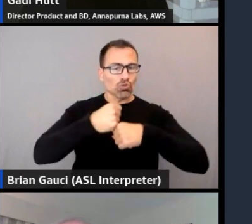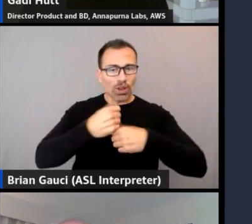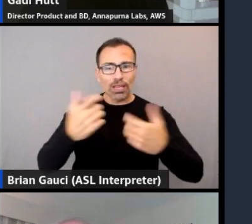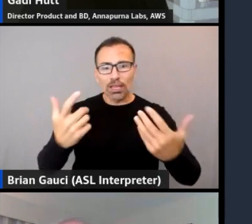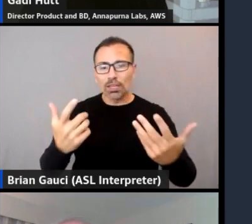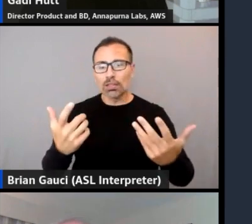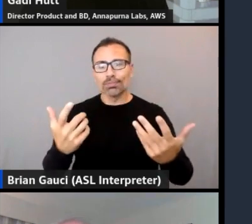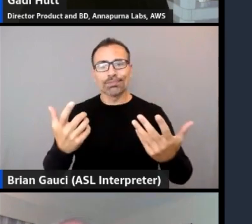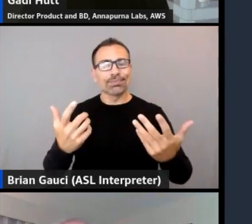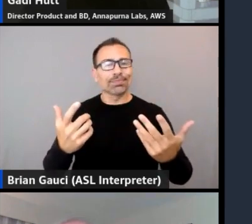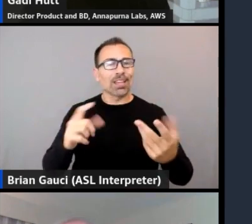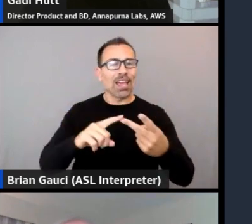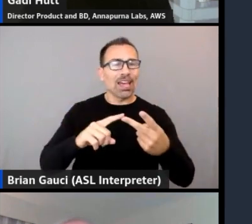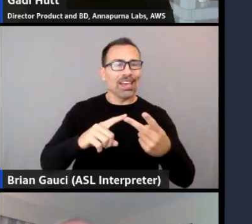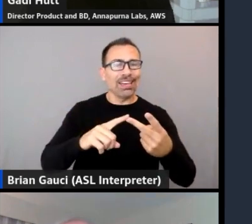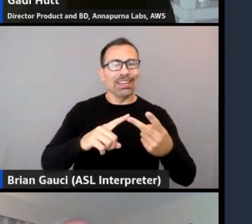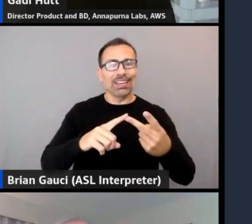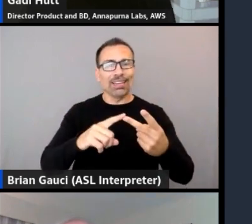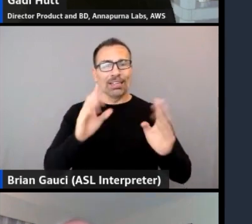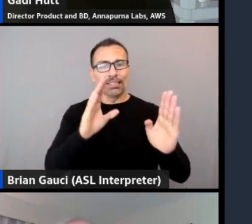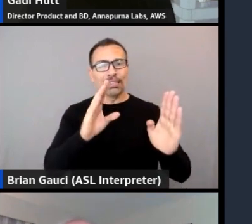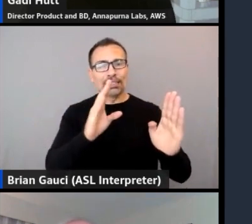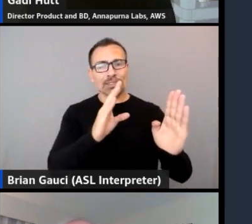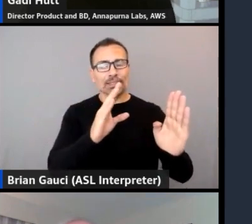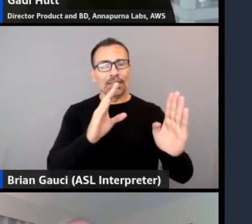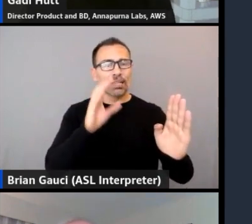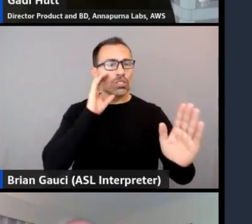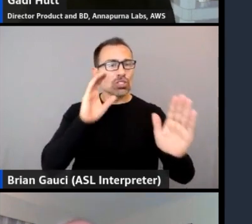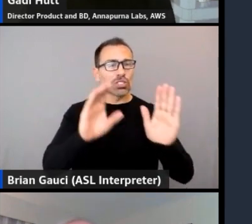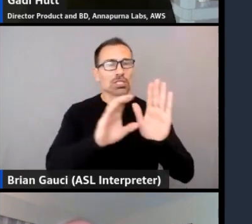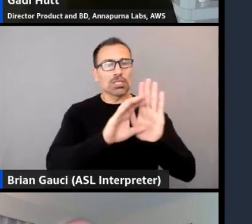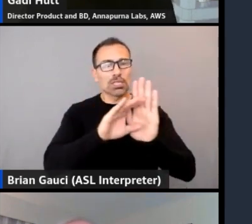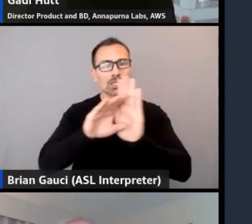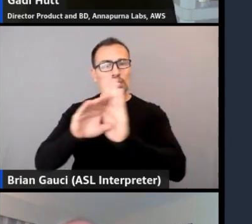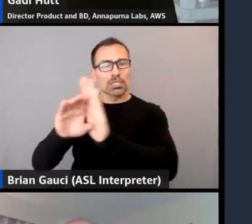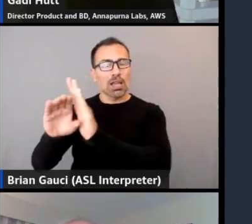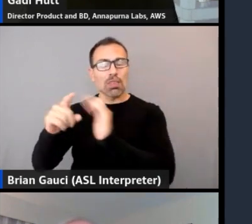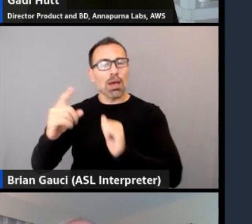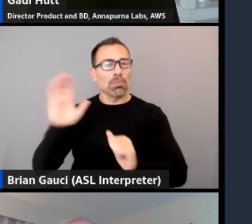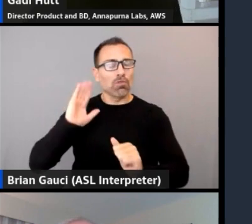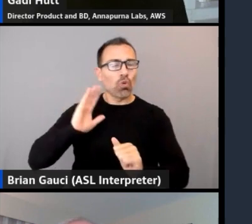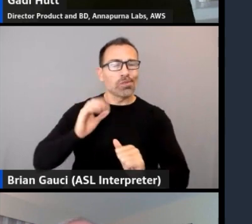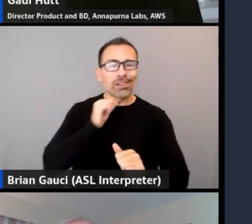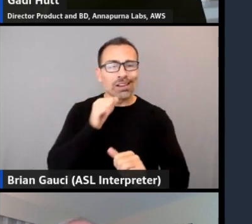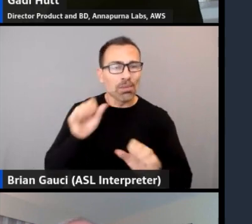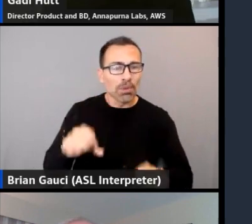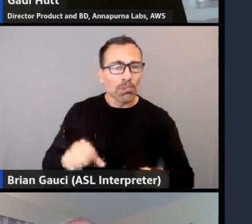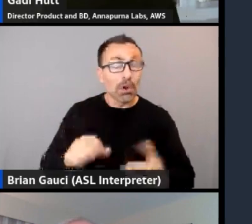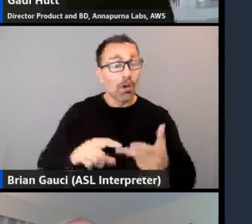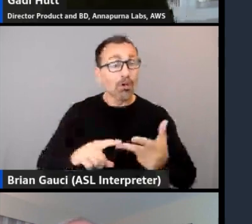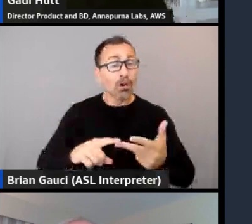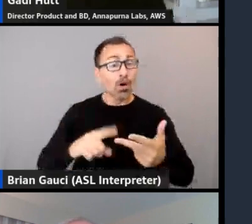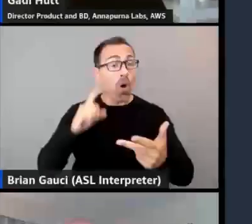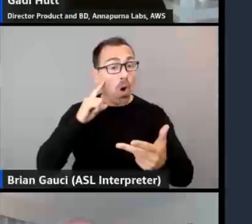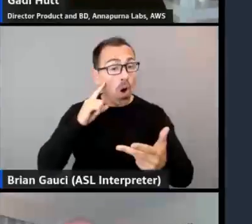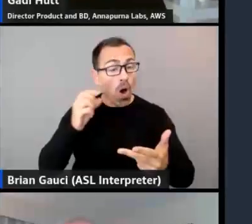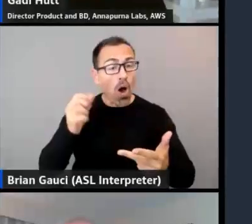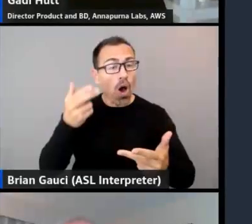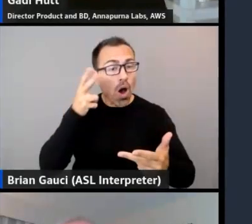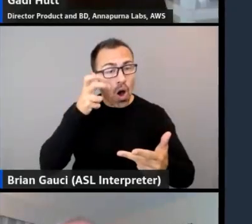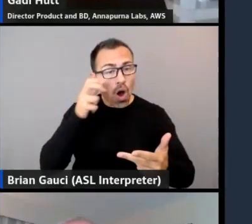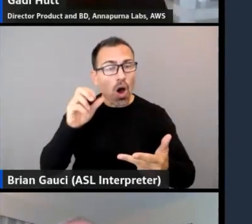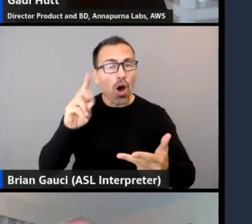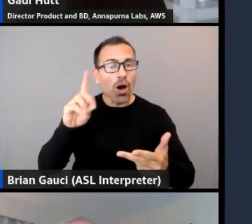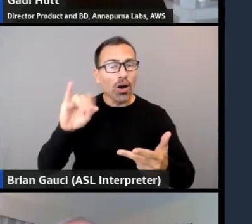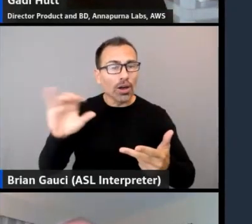in images and scenes and 3D scenes and audio in ways that were not possible before. Simple text that generates that.